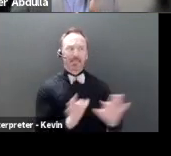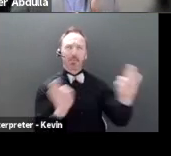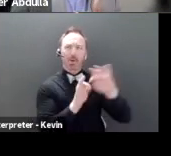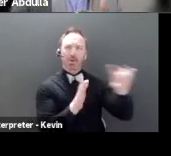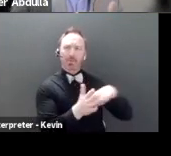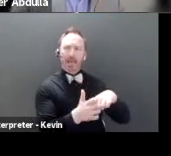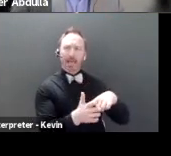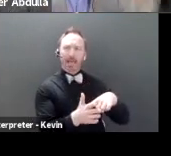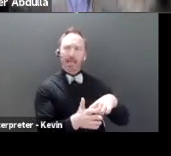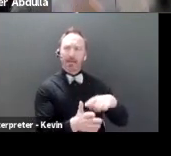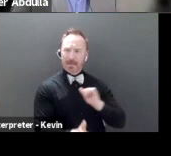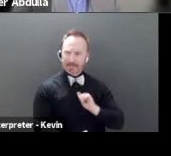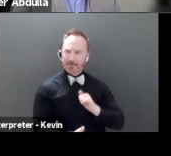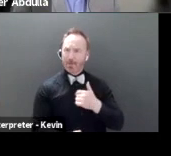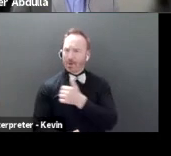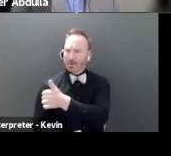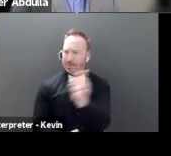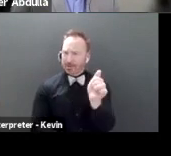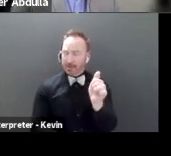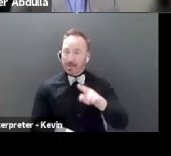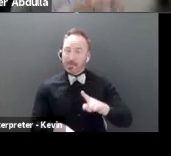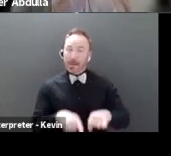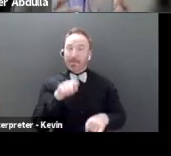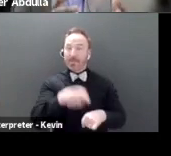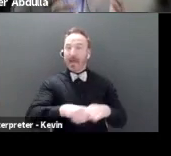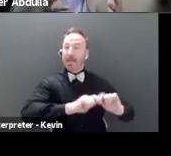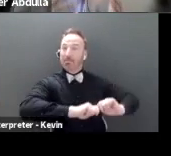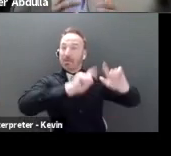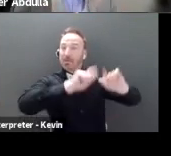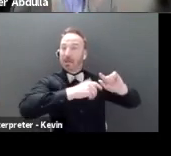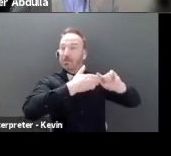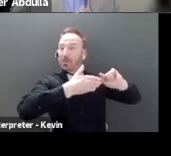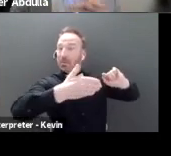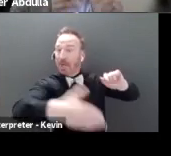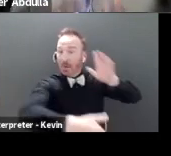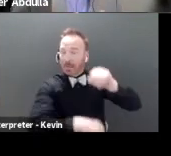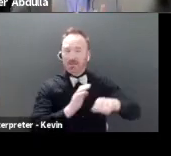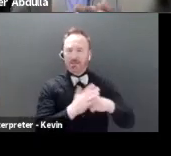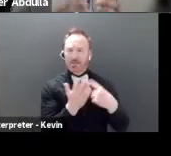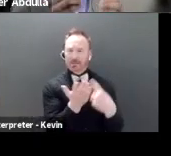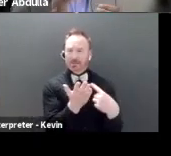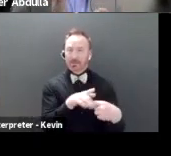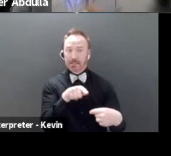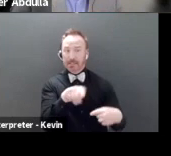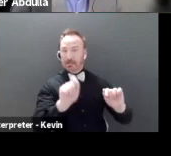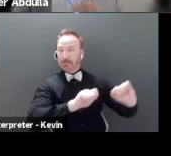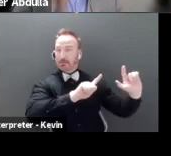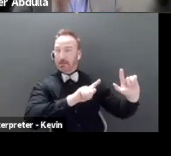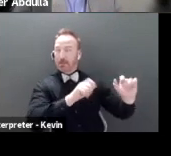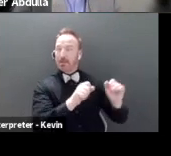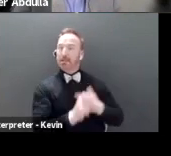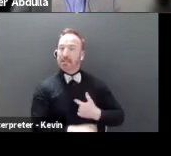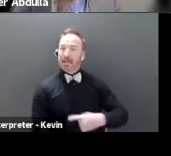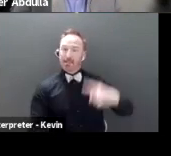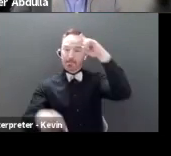and how much and the implications, we'll talk about that on the upcoming slides. But this one is all about paying or getting in the right mindset to